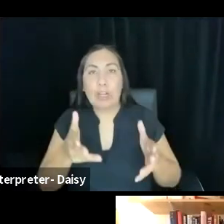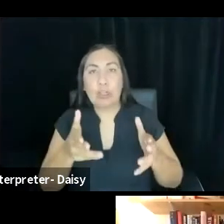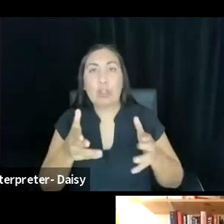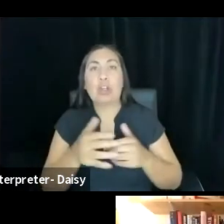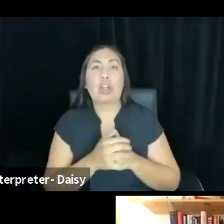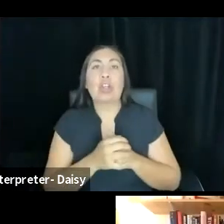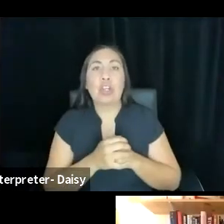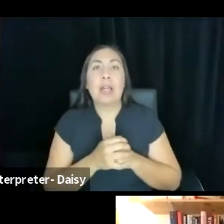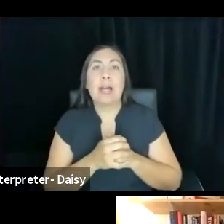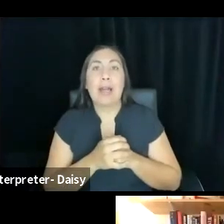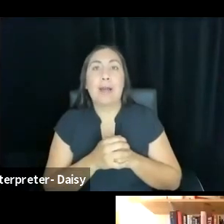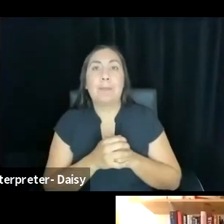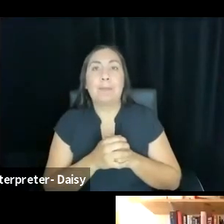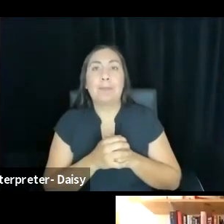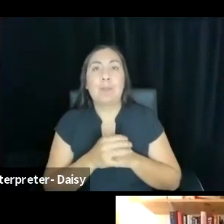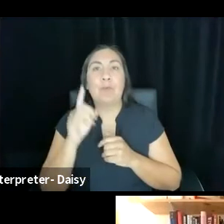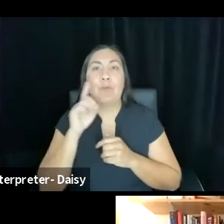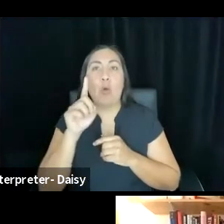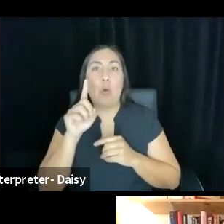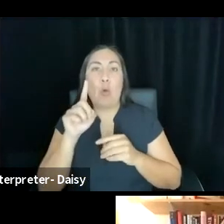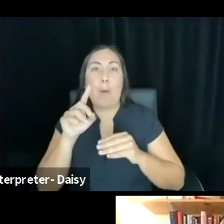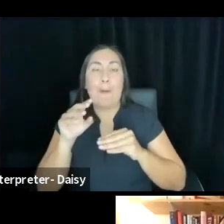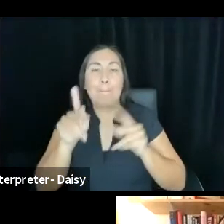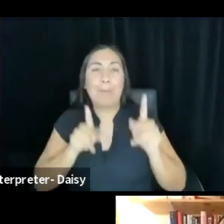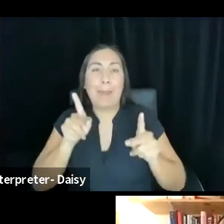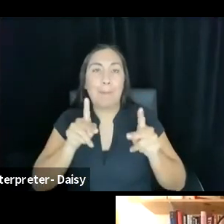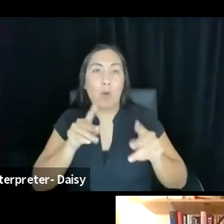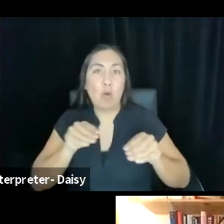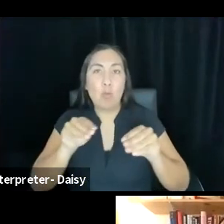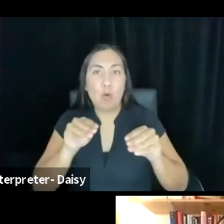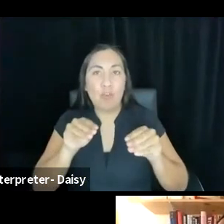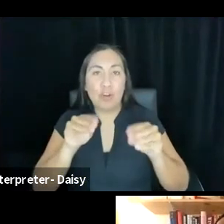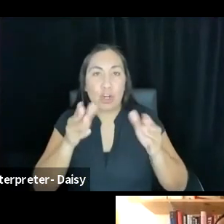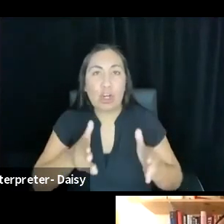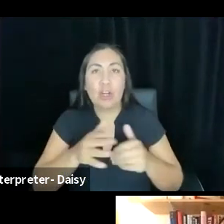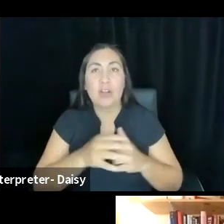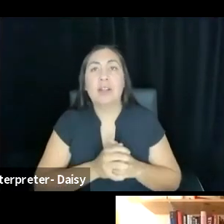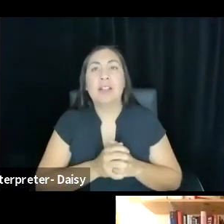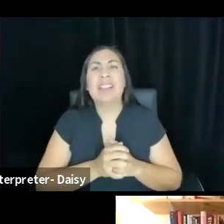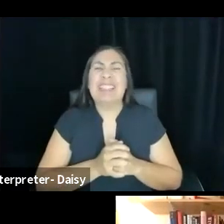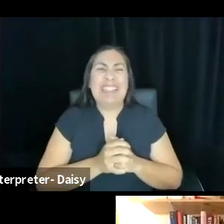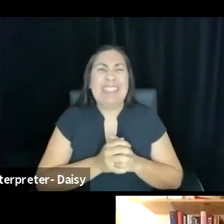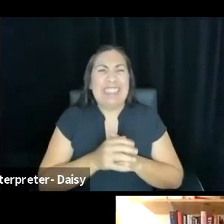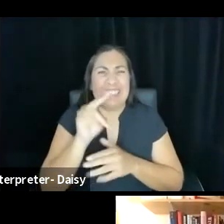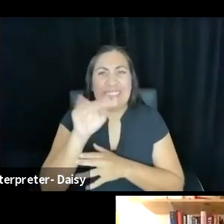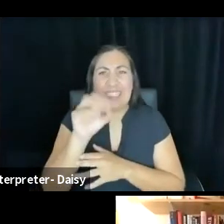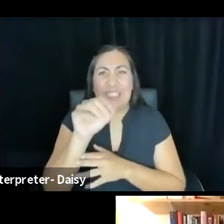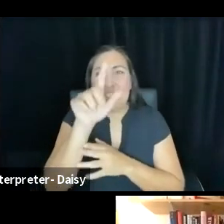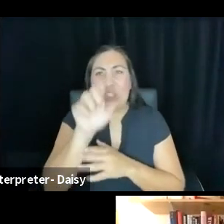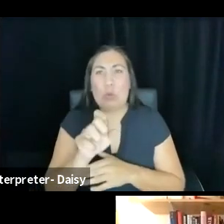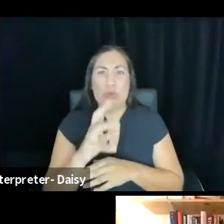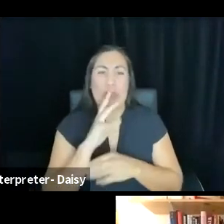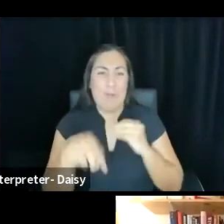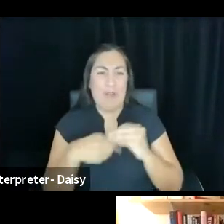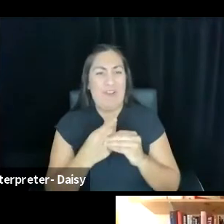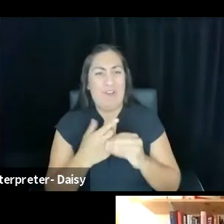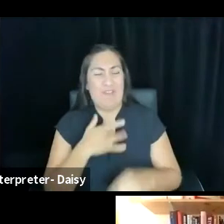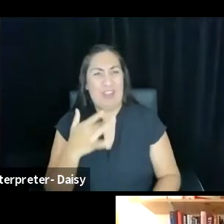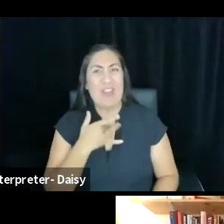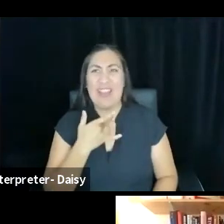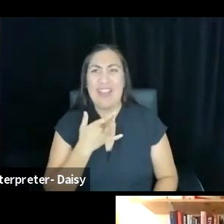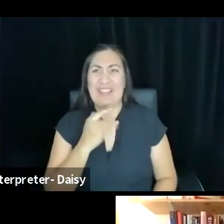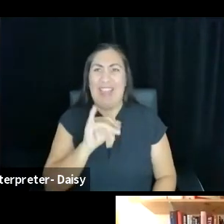tight, that resonated so loudly with me. I'd say that's probably been my general state for this is probably day 23, I think,